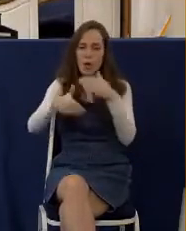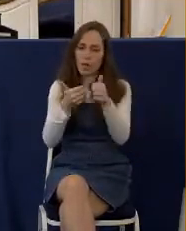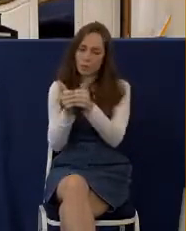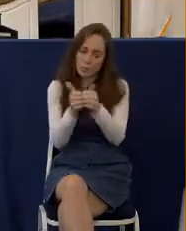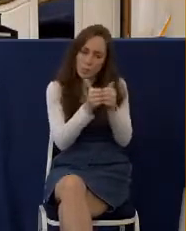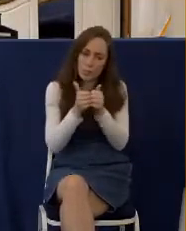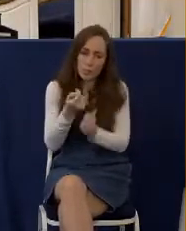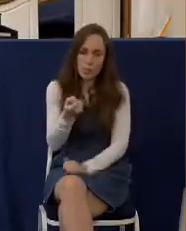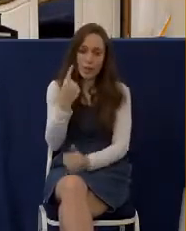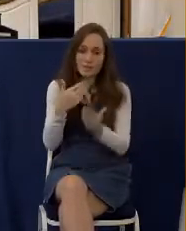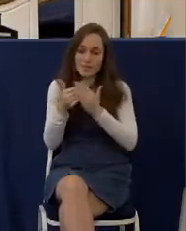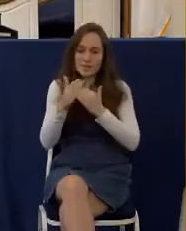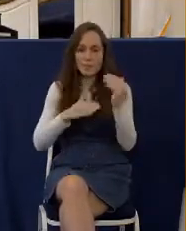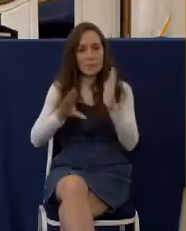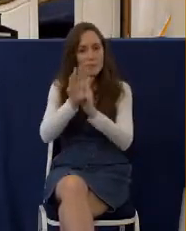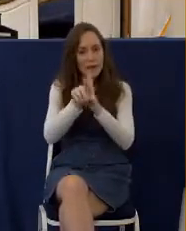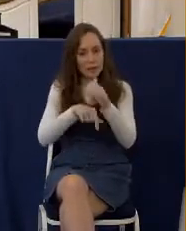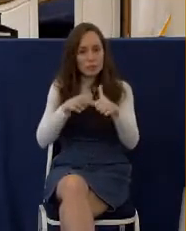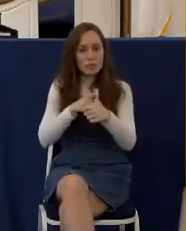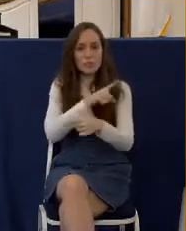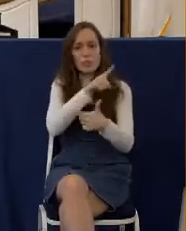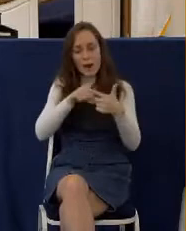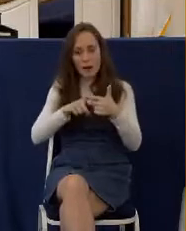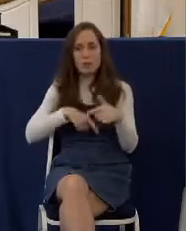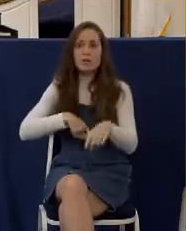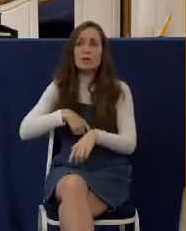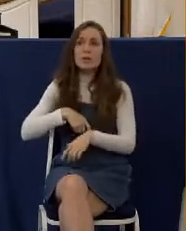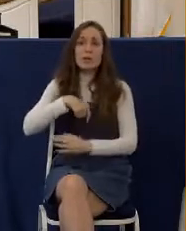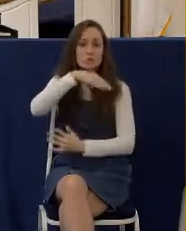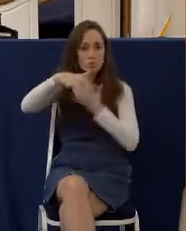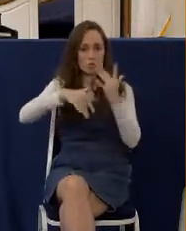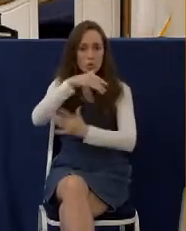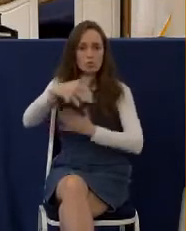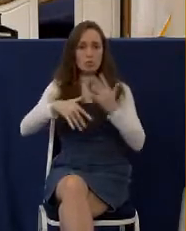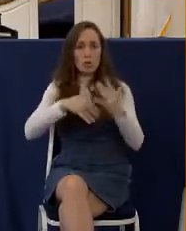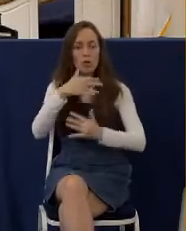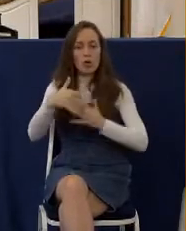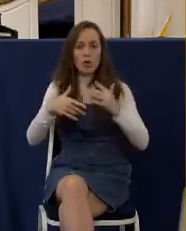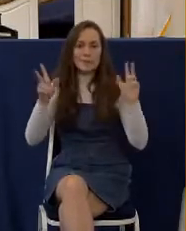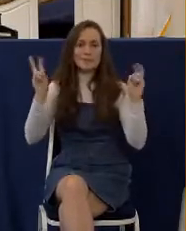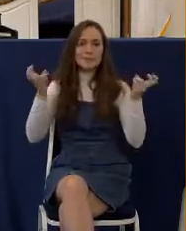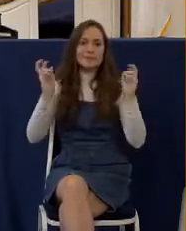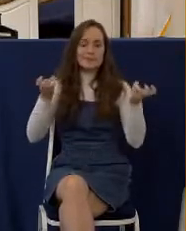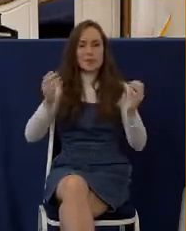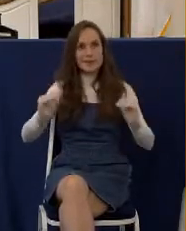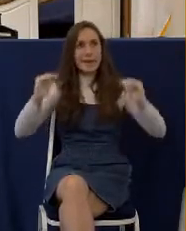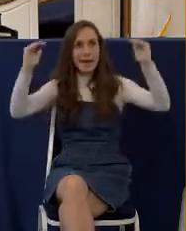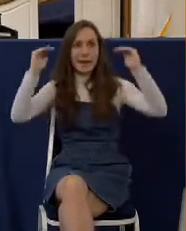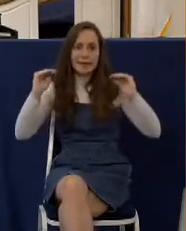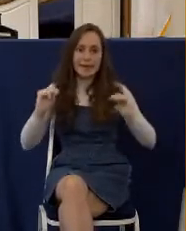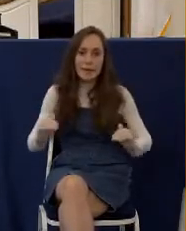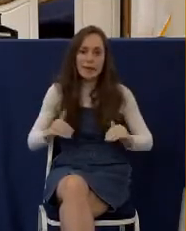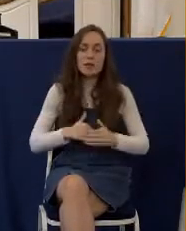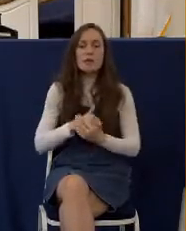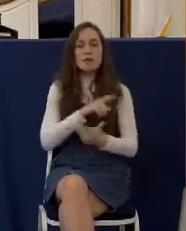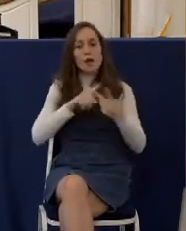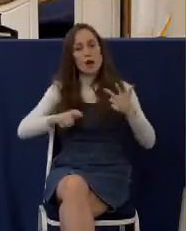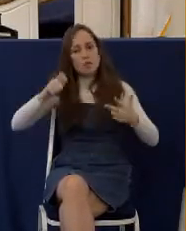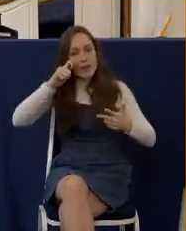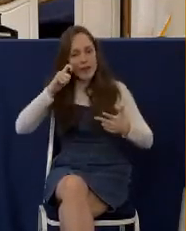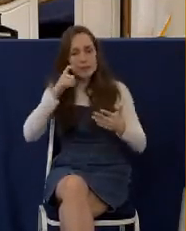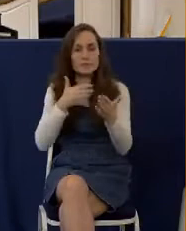is, no matter what your nationality, what your social standing may be, we are all one in Christ. And Paul saw an opportunity to